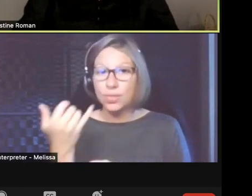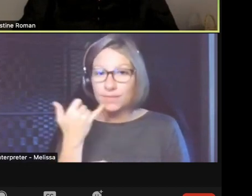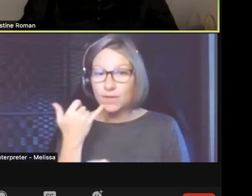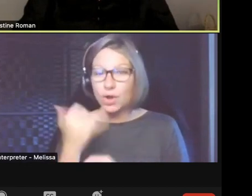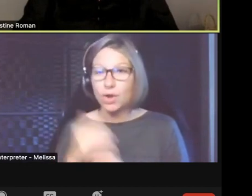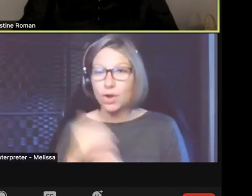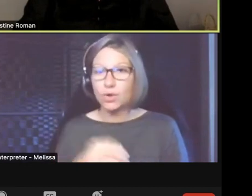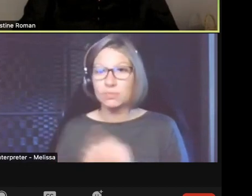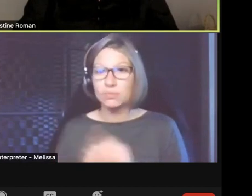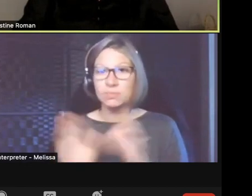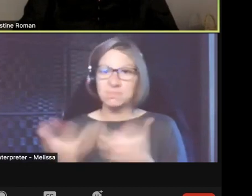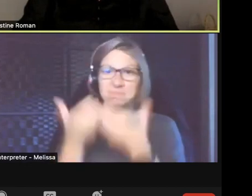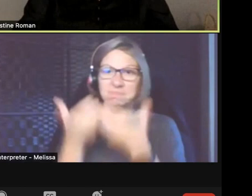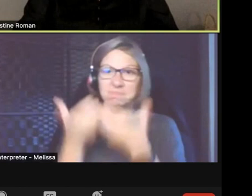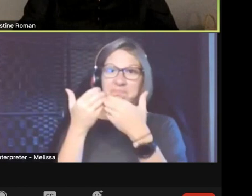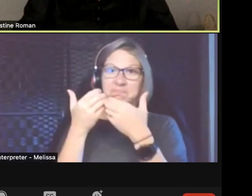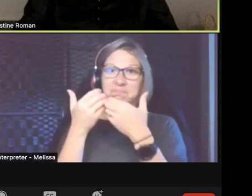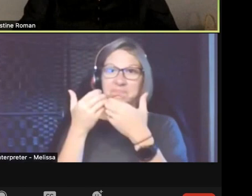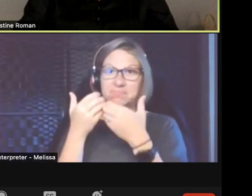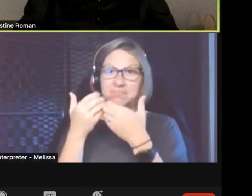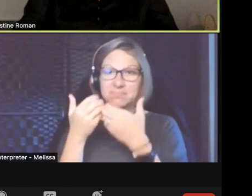Okay, so what features of it make it look like a baby deer?